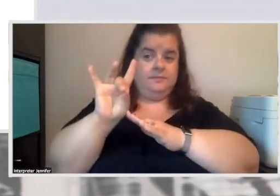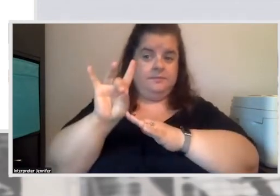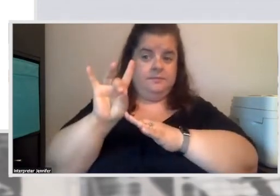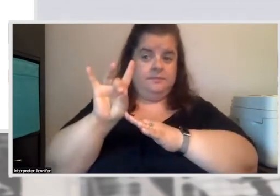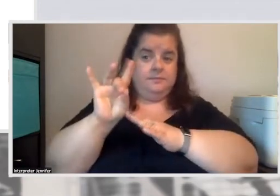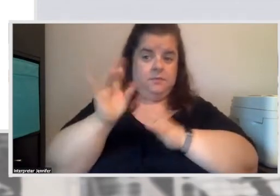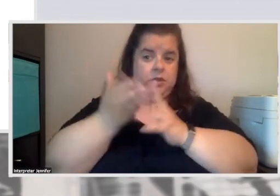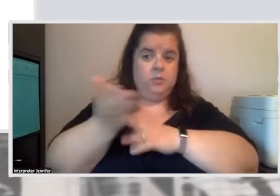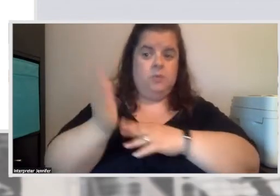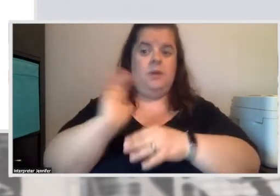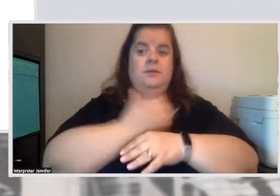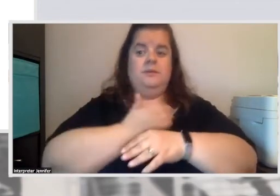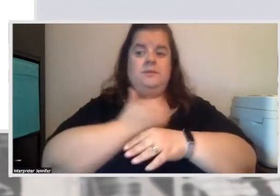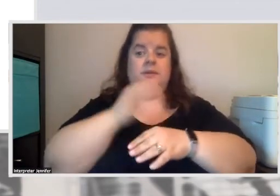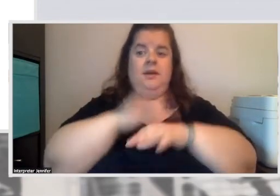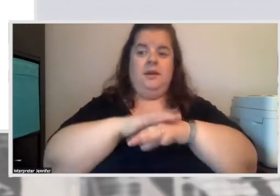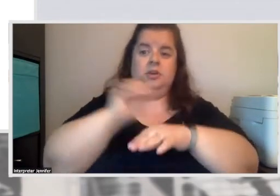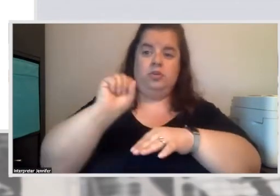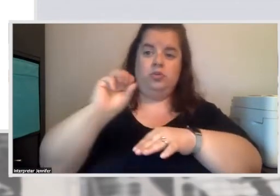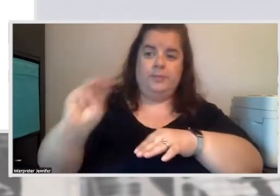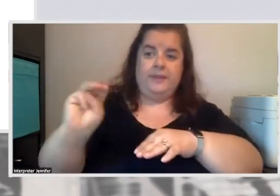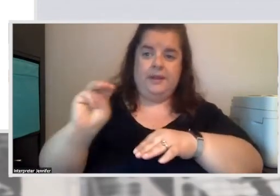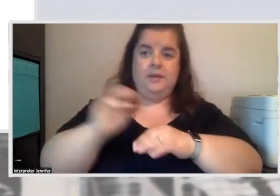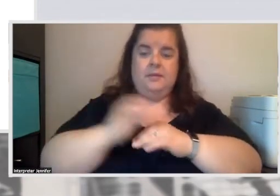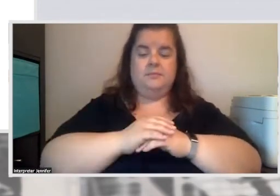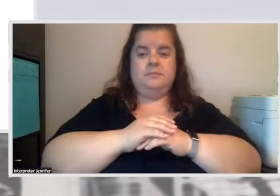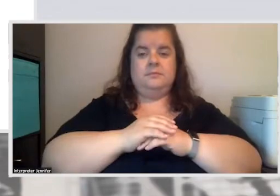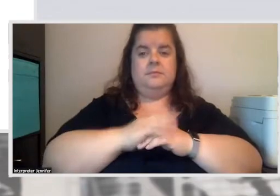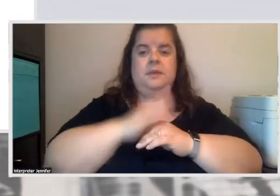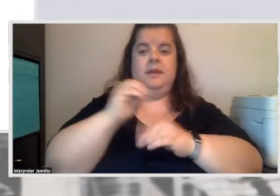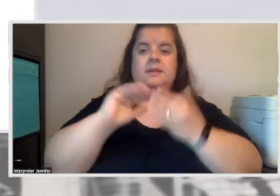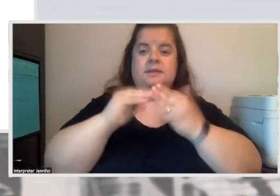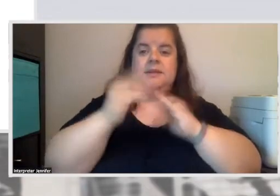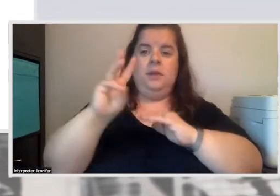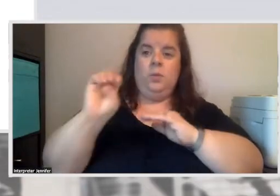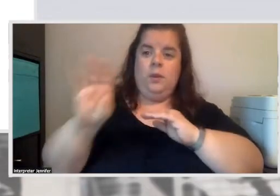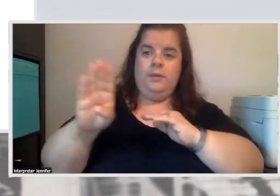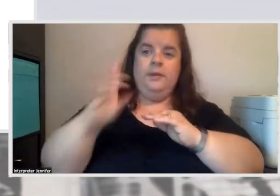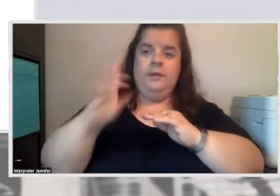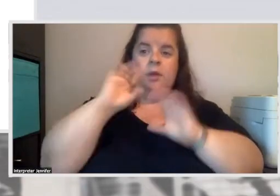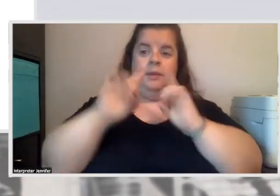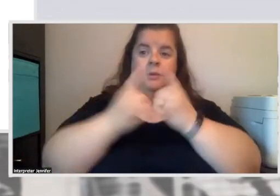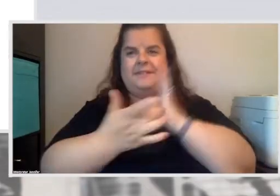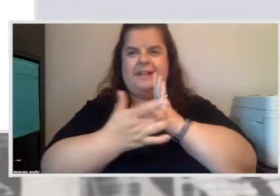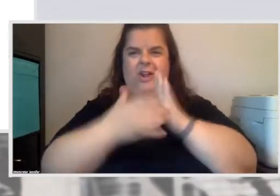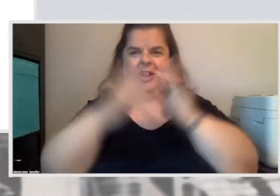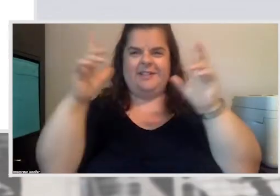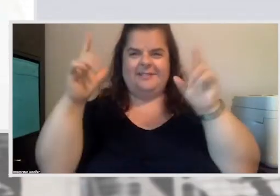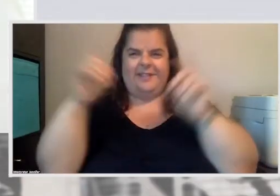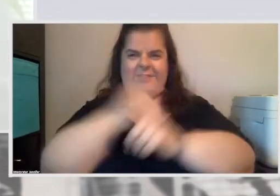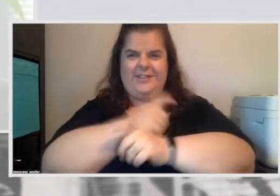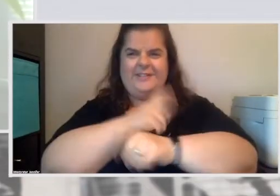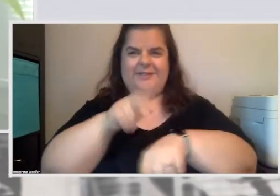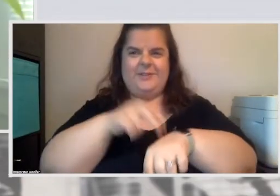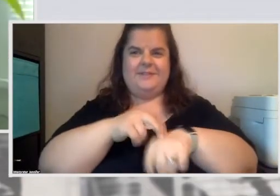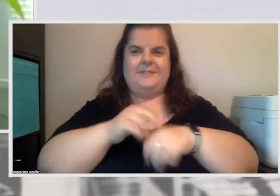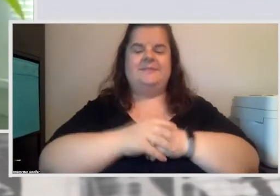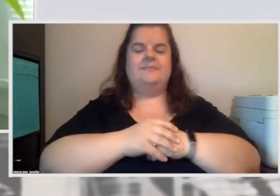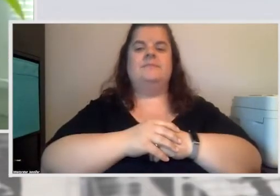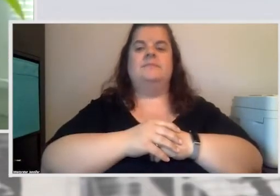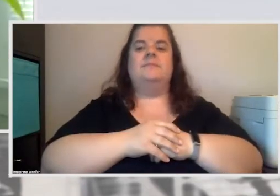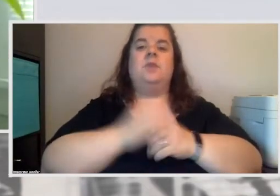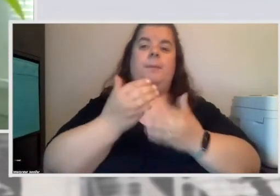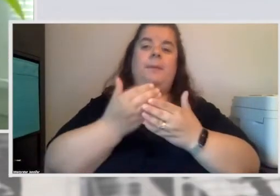through us on social media, as well as through the city's website for the Department of City Planning. So thank you. So before we